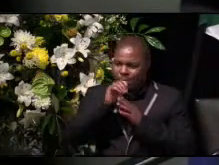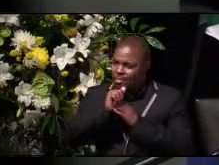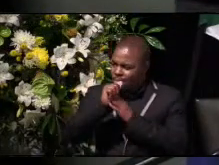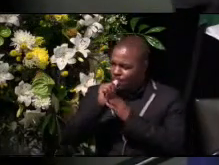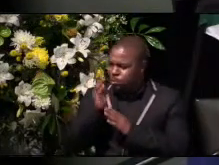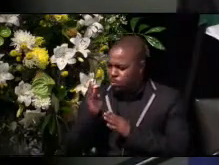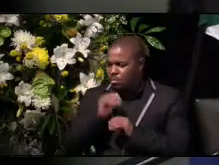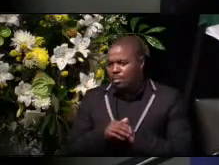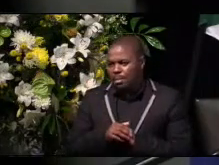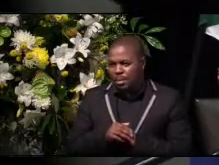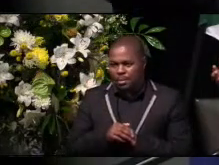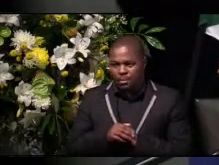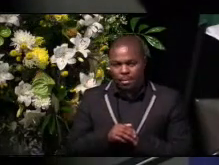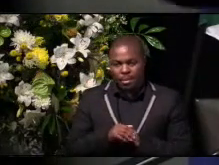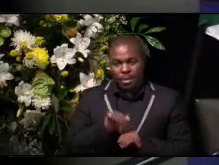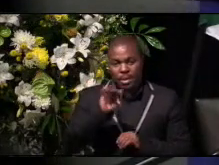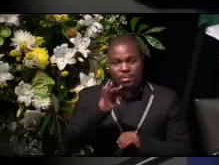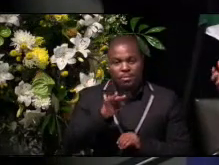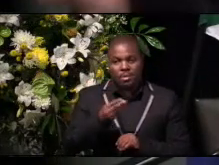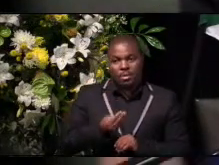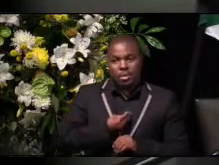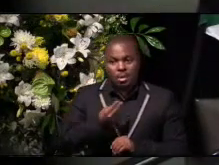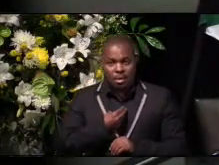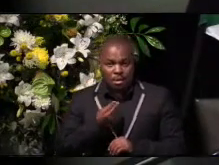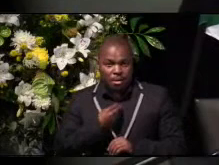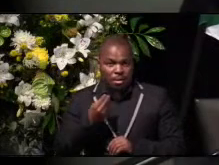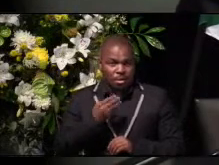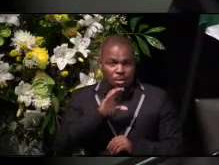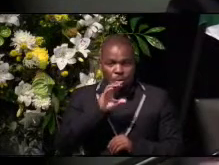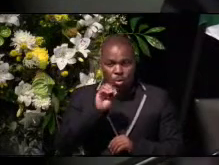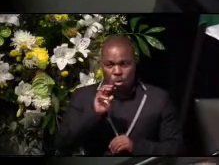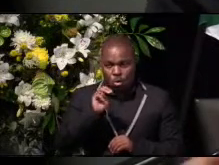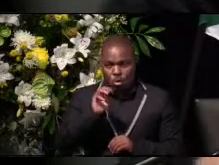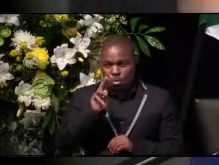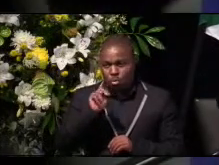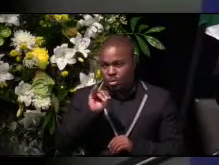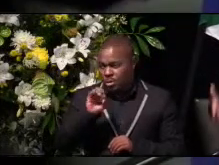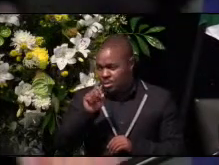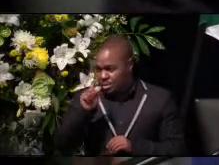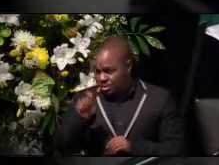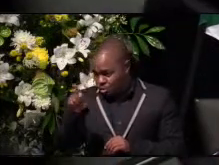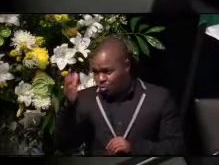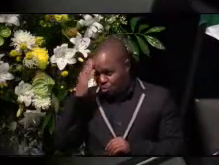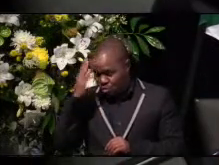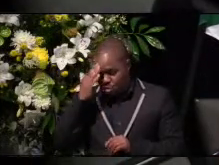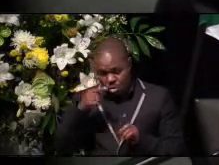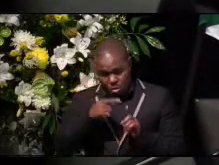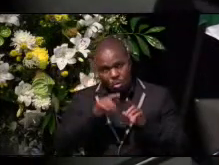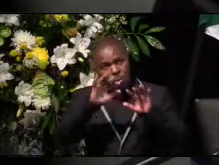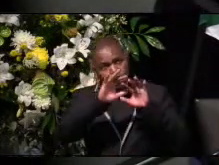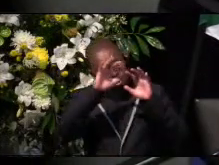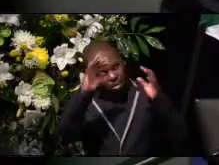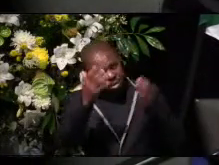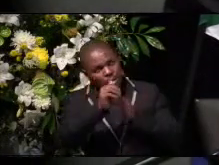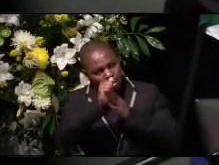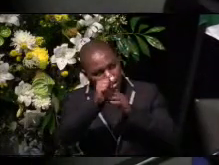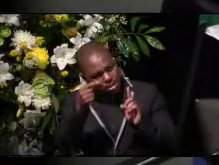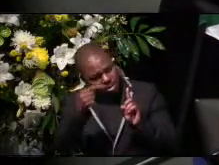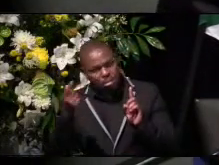finally if the young Communists they all know that that he was also a leader of the world in the